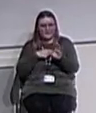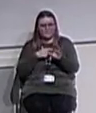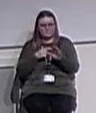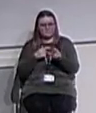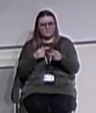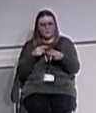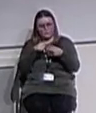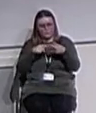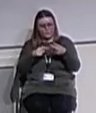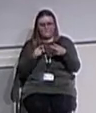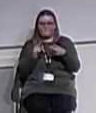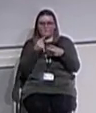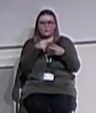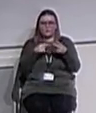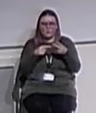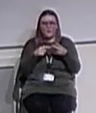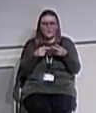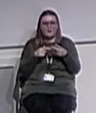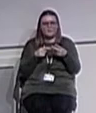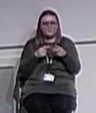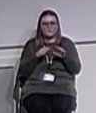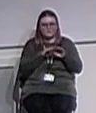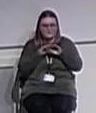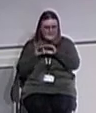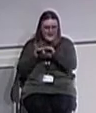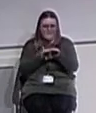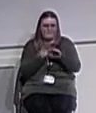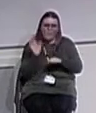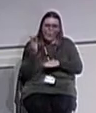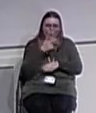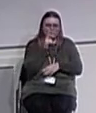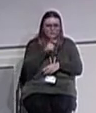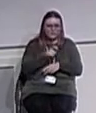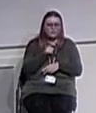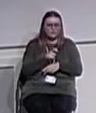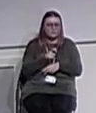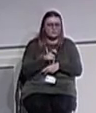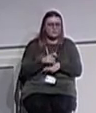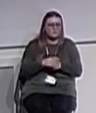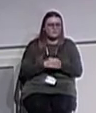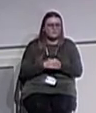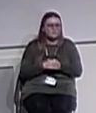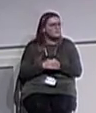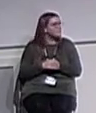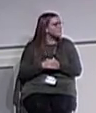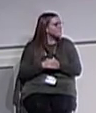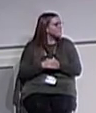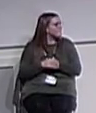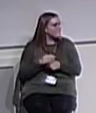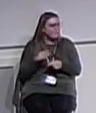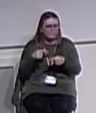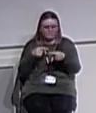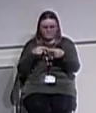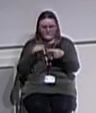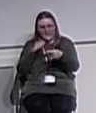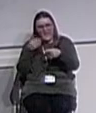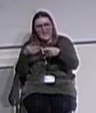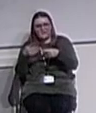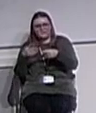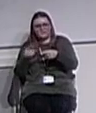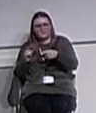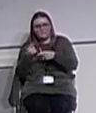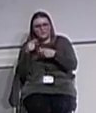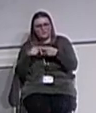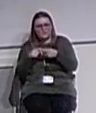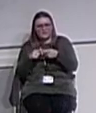language. So you will take 20 credits worth of Spanish or German in your first year. If at the end of the first year you find you're not really that bothered about the